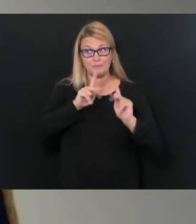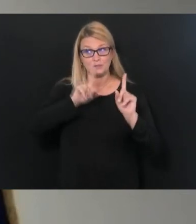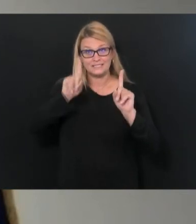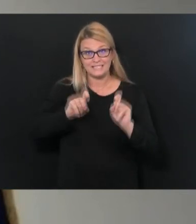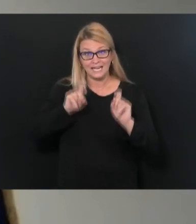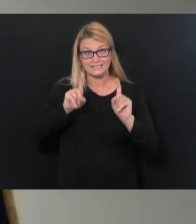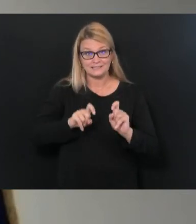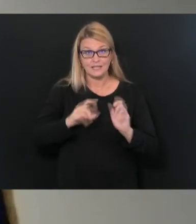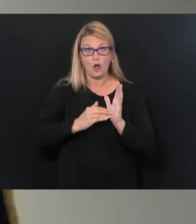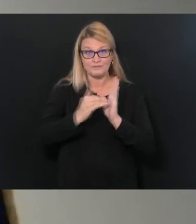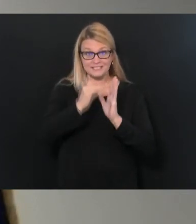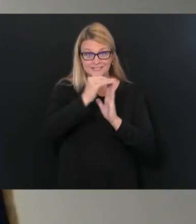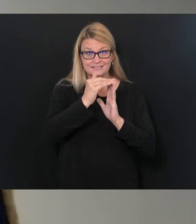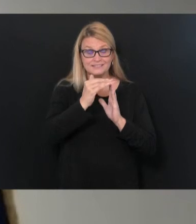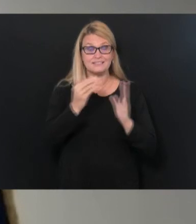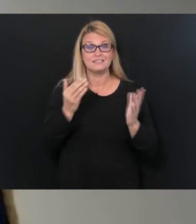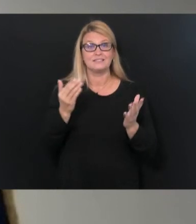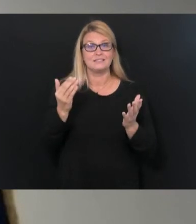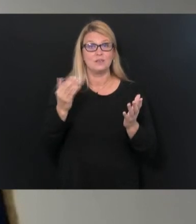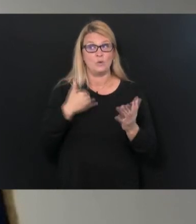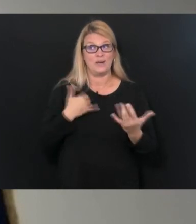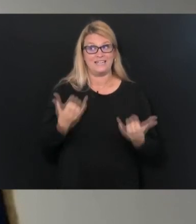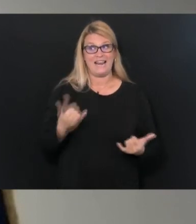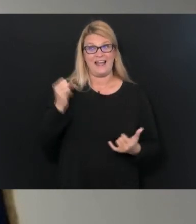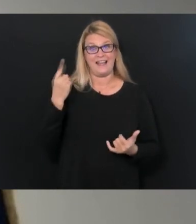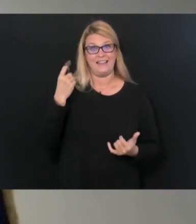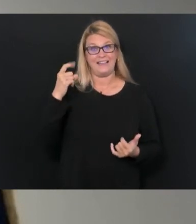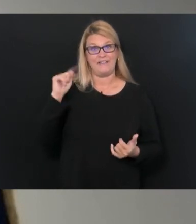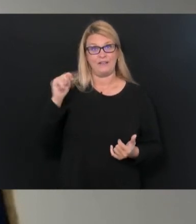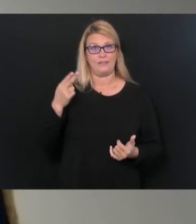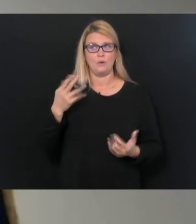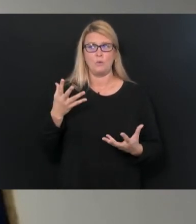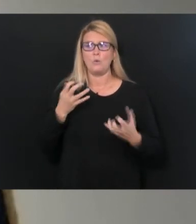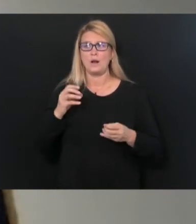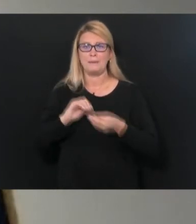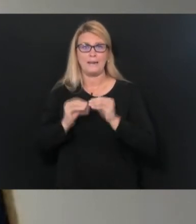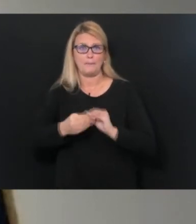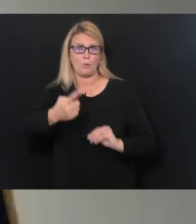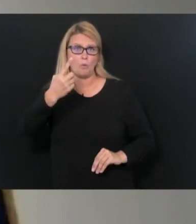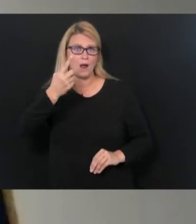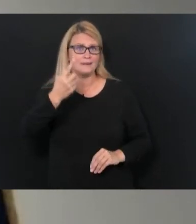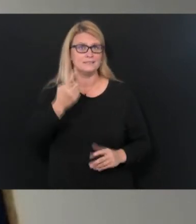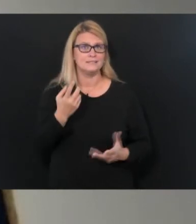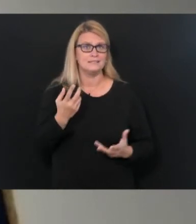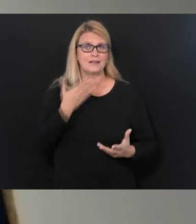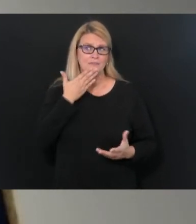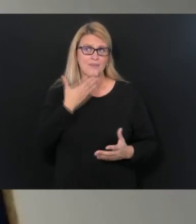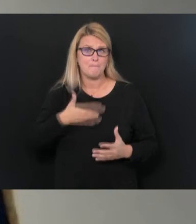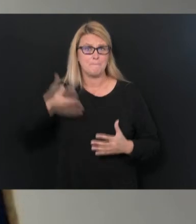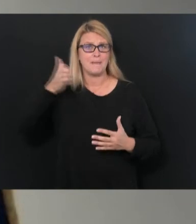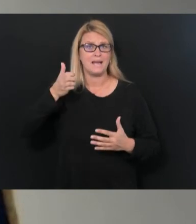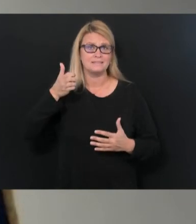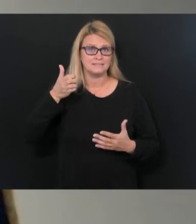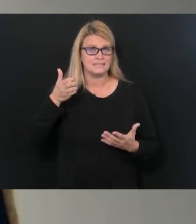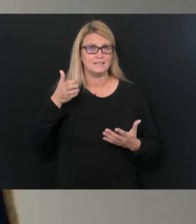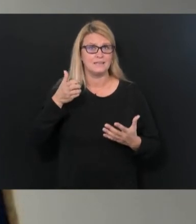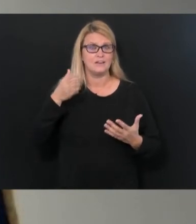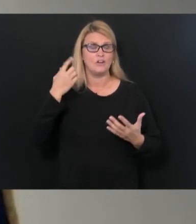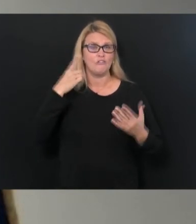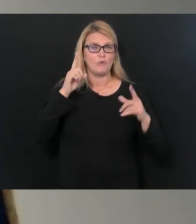So again, we're 11th in the country. We want to be first. We want to be the best in terms of testing